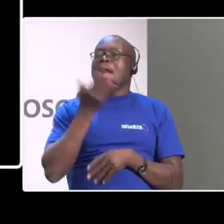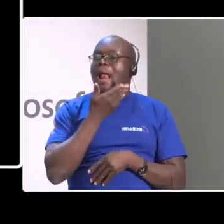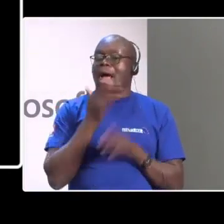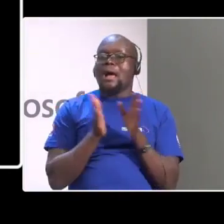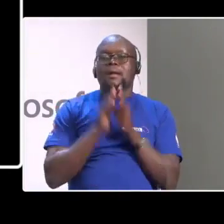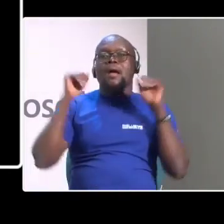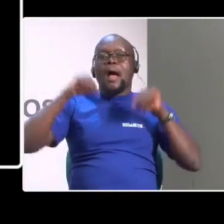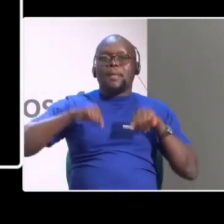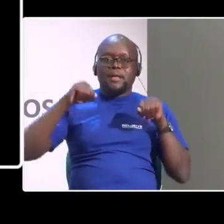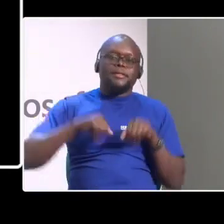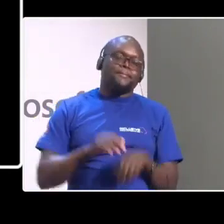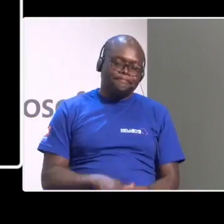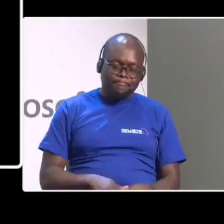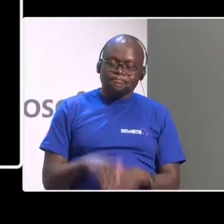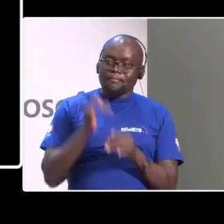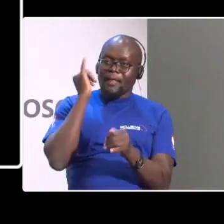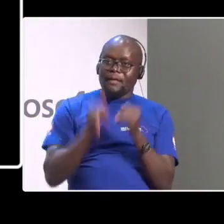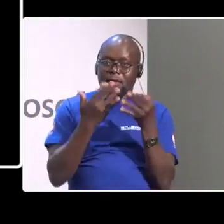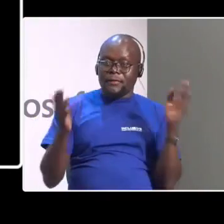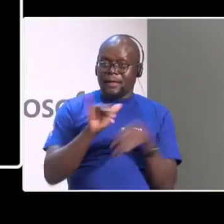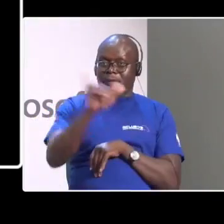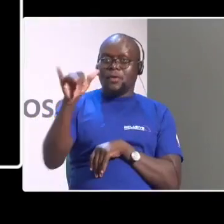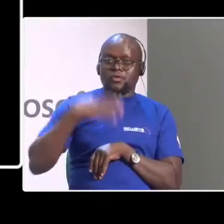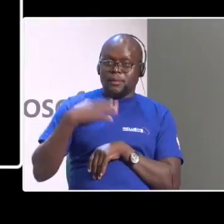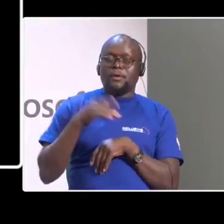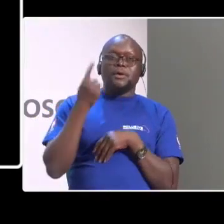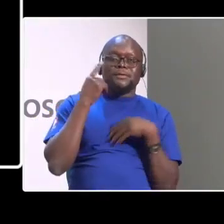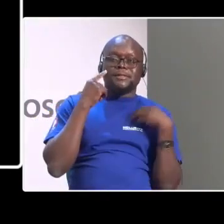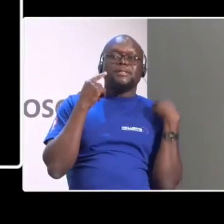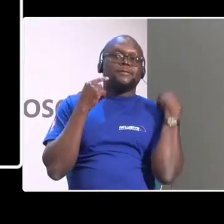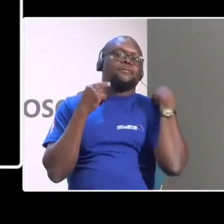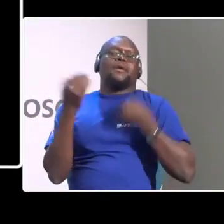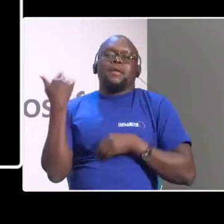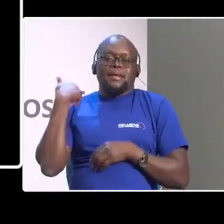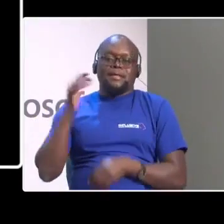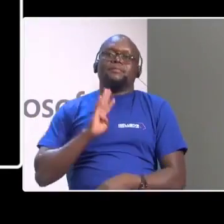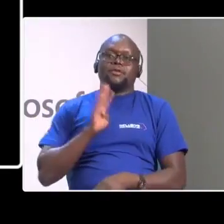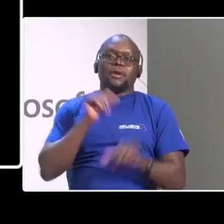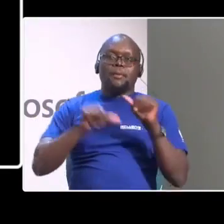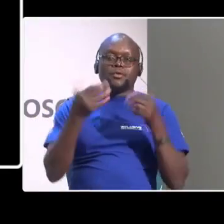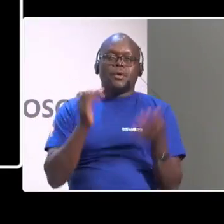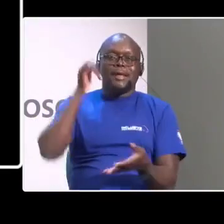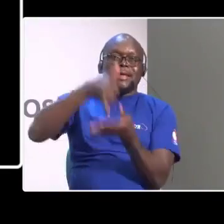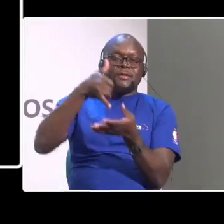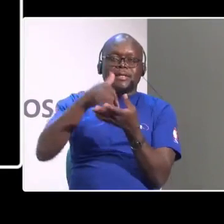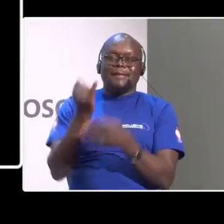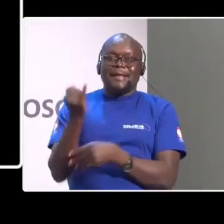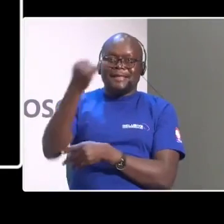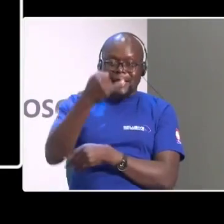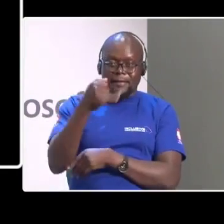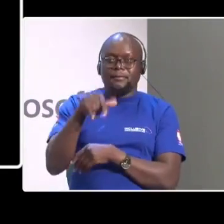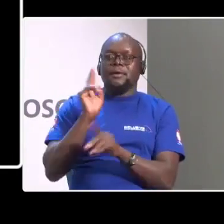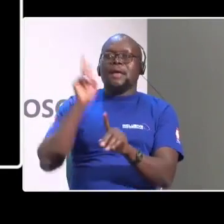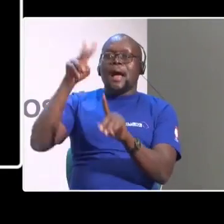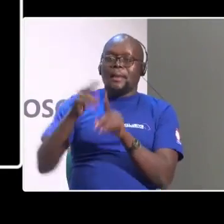and abilities? And the final thing, those of you who would have seen my talk yesterday, I talked about inclusive design. So